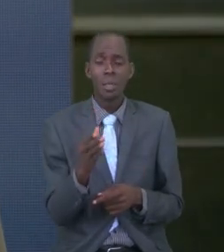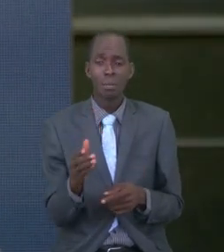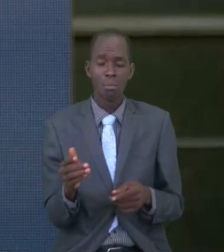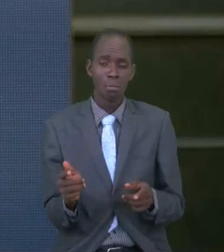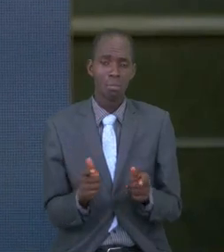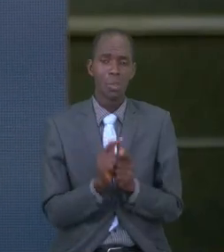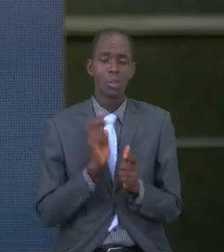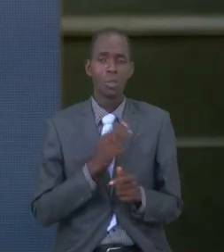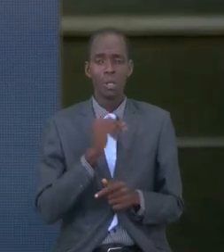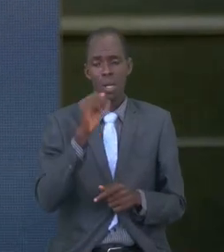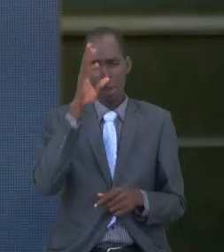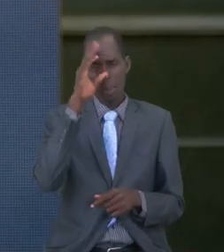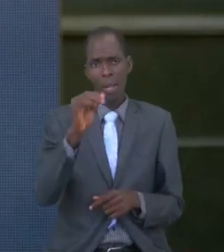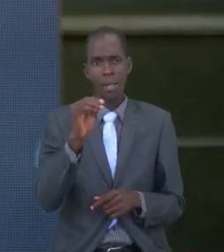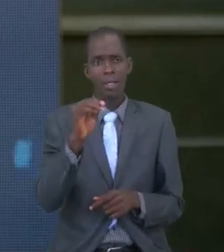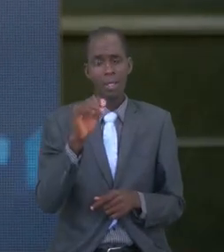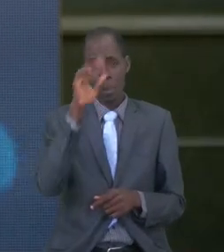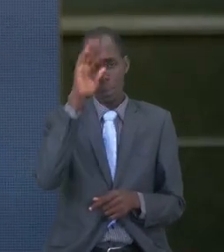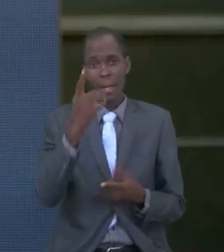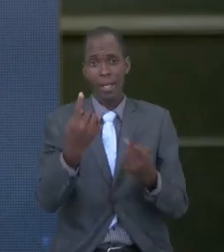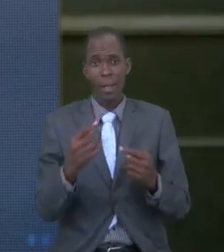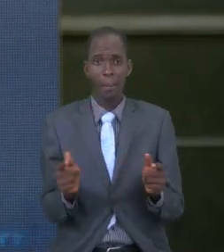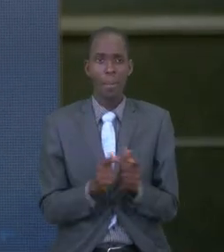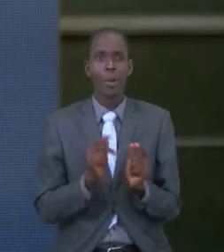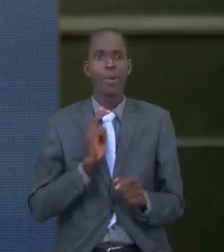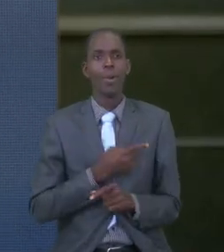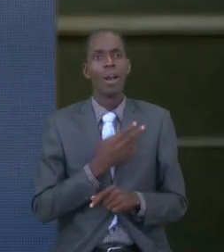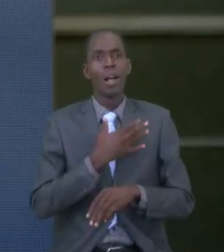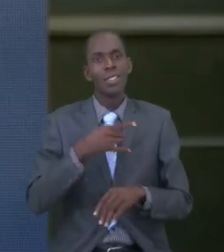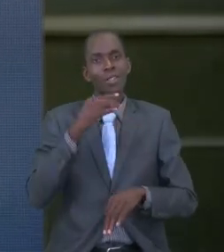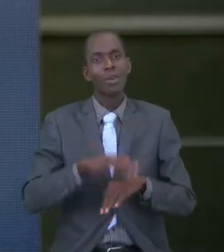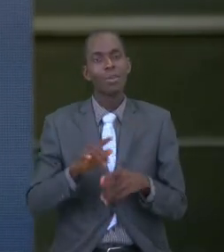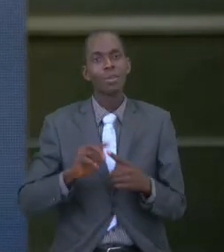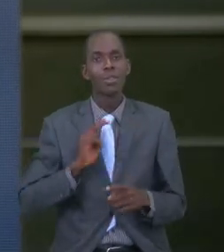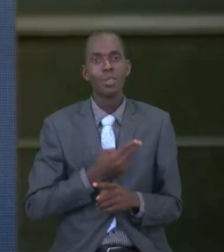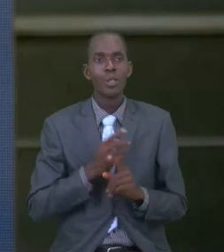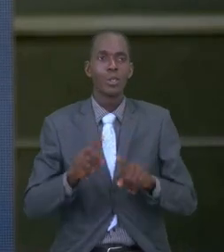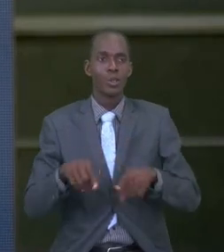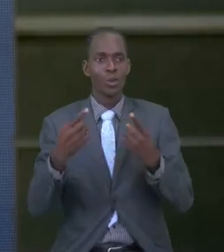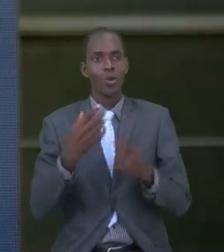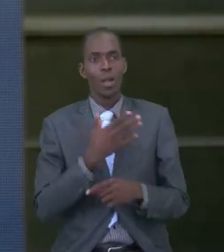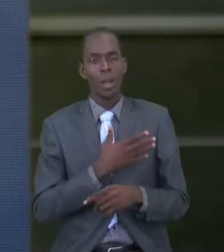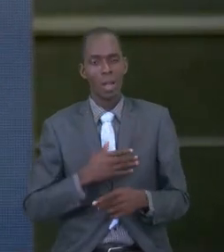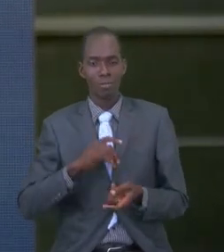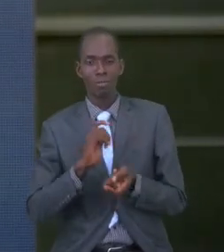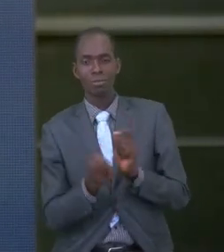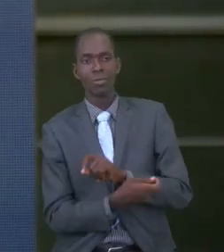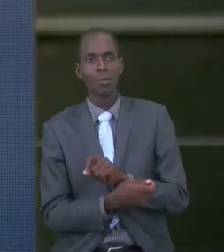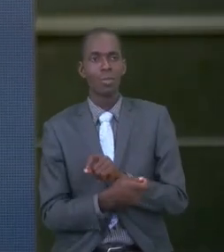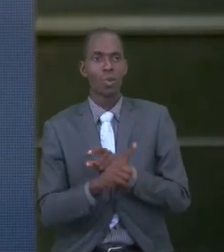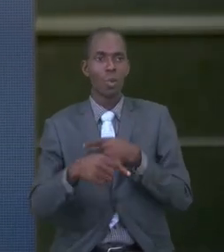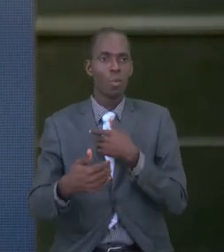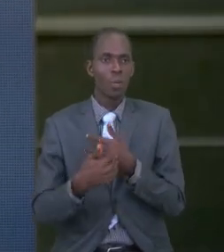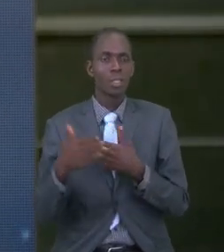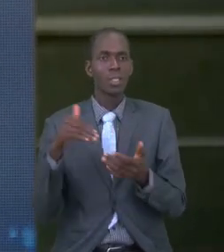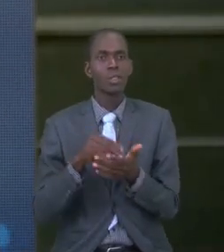up to meet us, and said unto us, go, turn again unto the